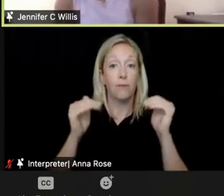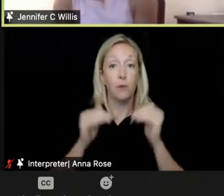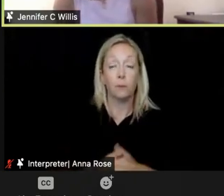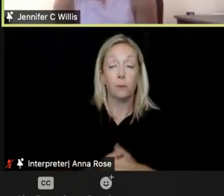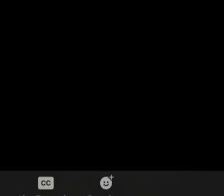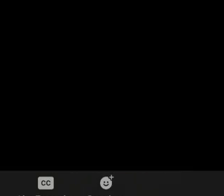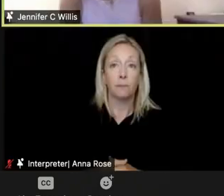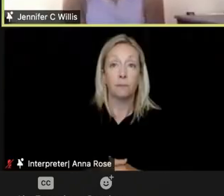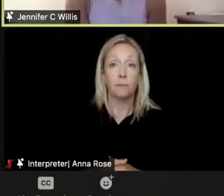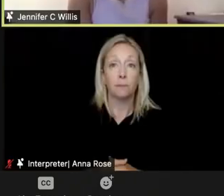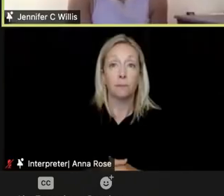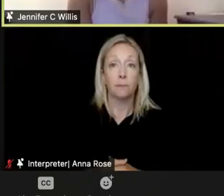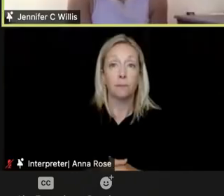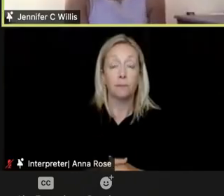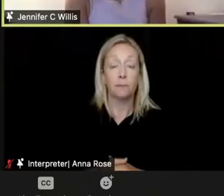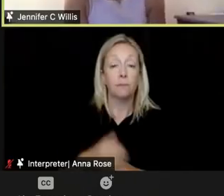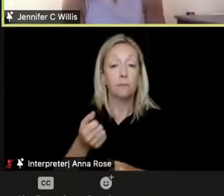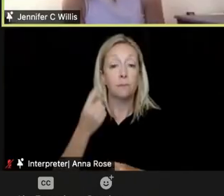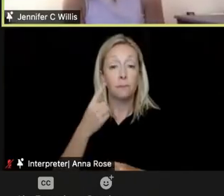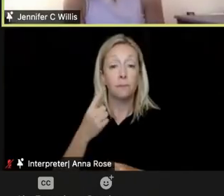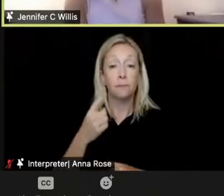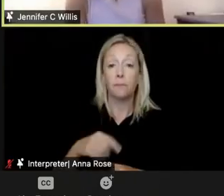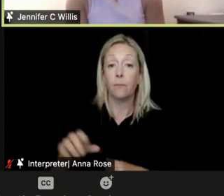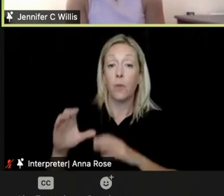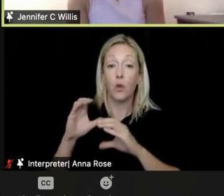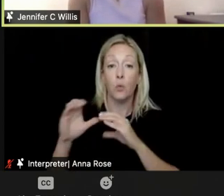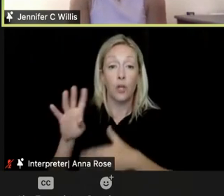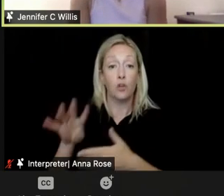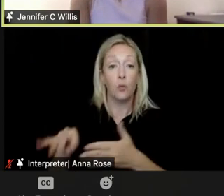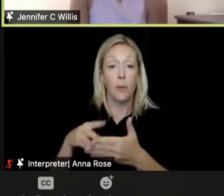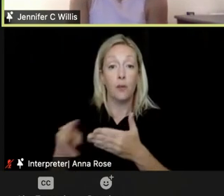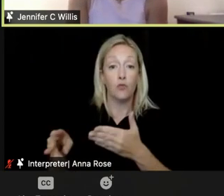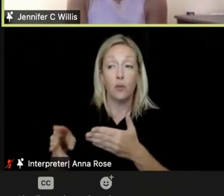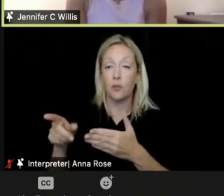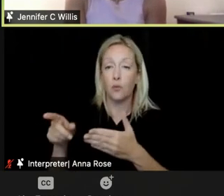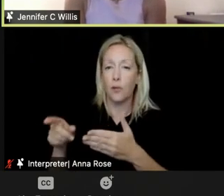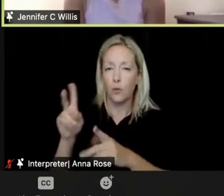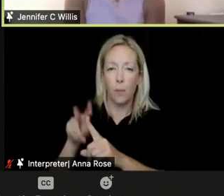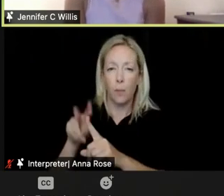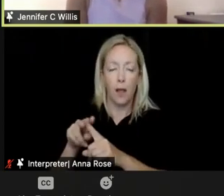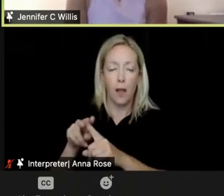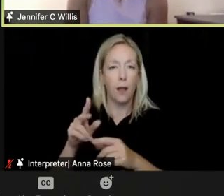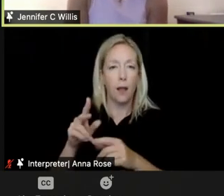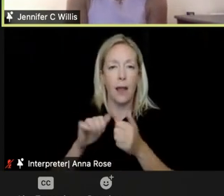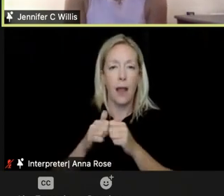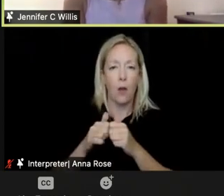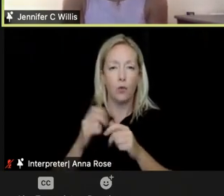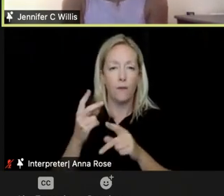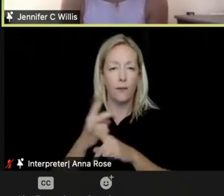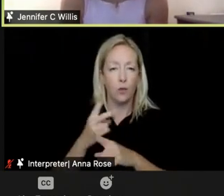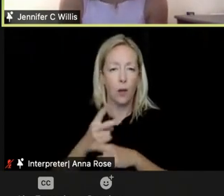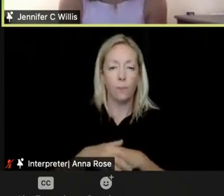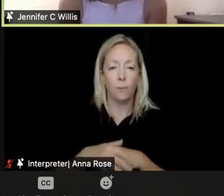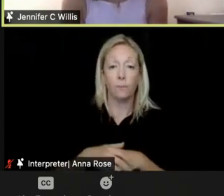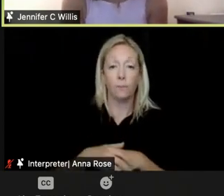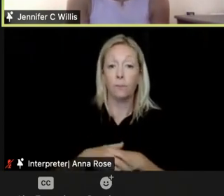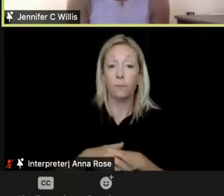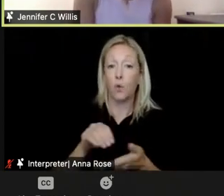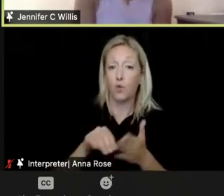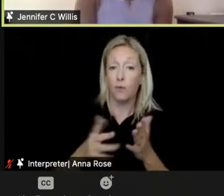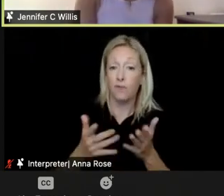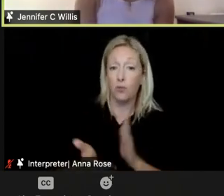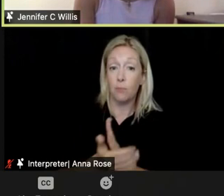But as we use the communication matrix, things that you're looking for to determine are, has the student mastered